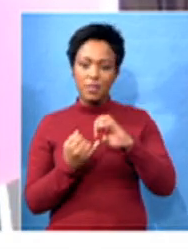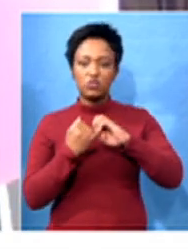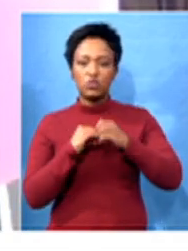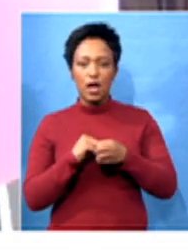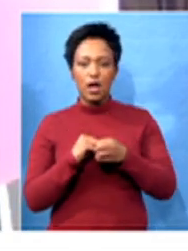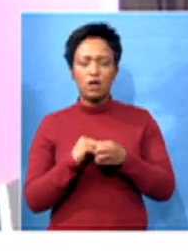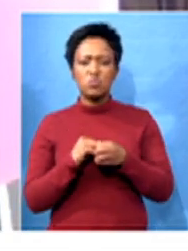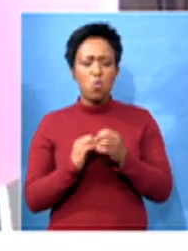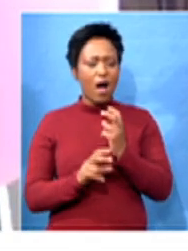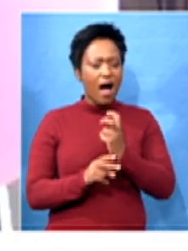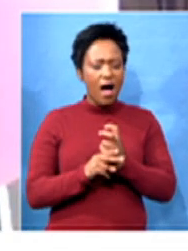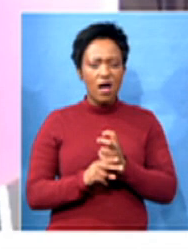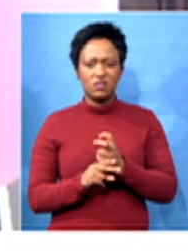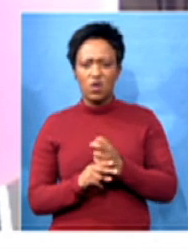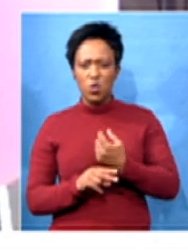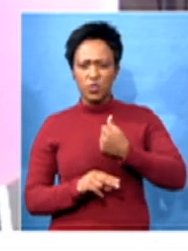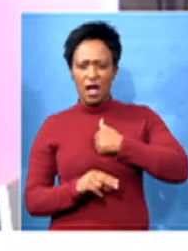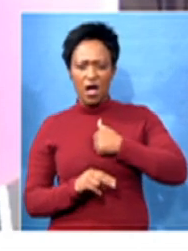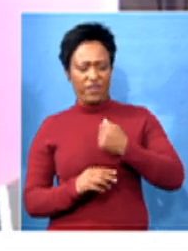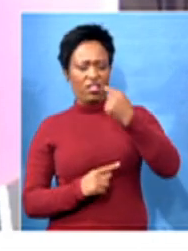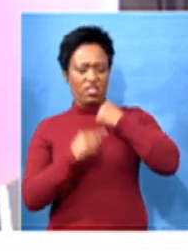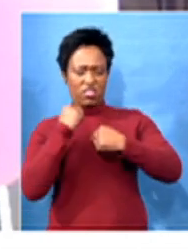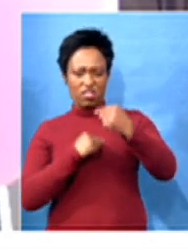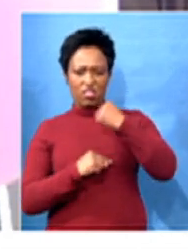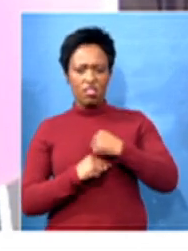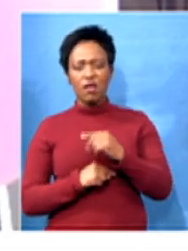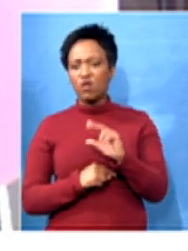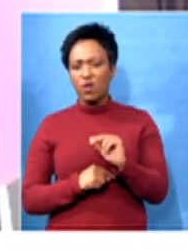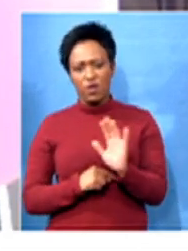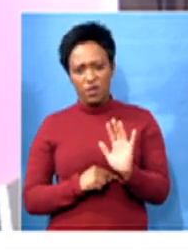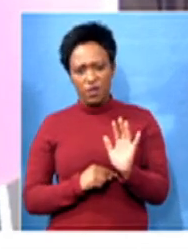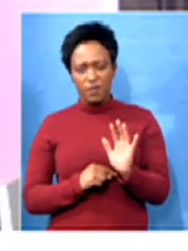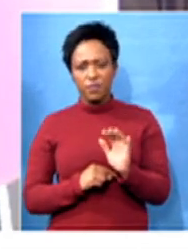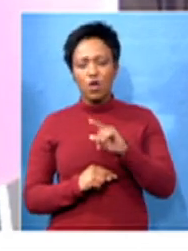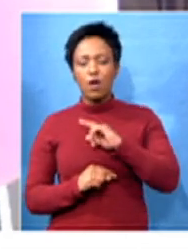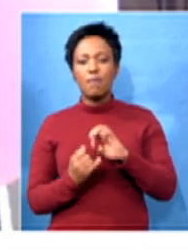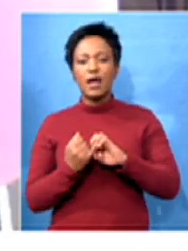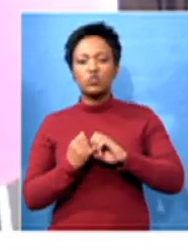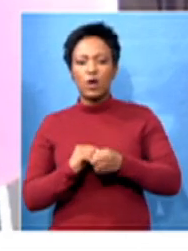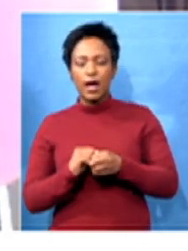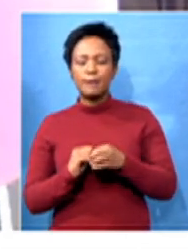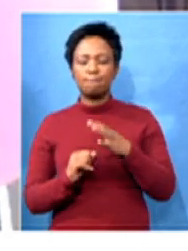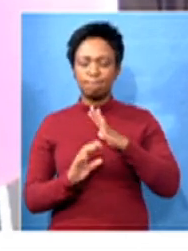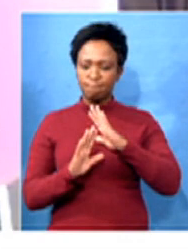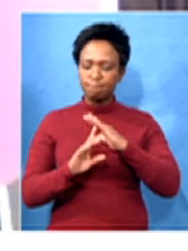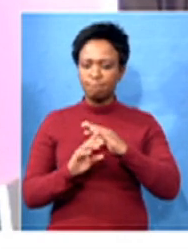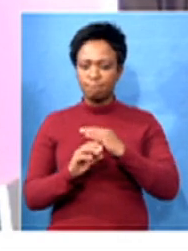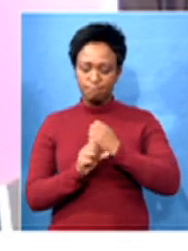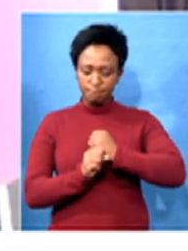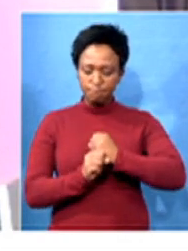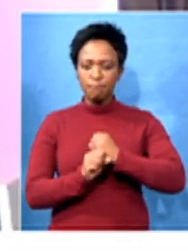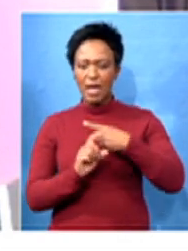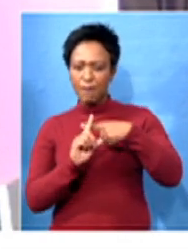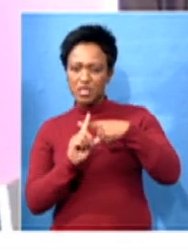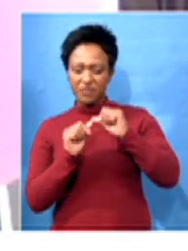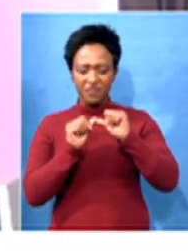not be too hard on ourselves. I think I always try to stay very, very positive. You know, at the end of my head,